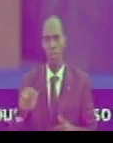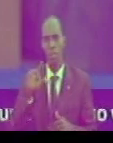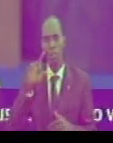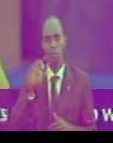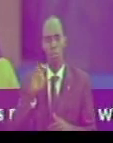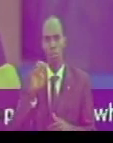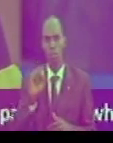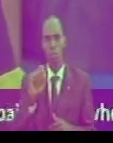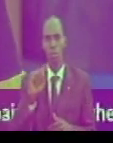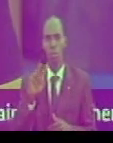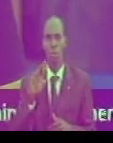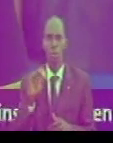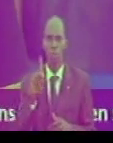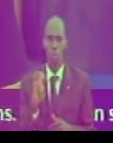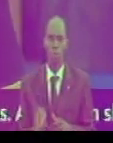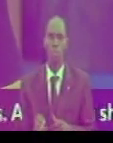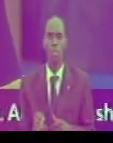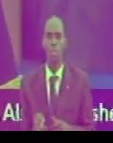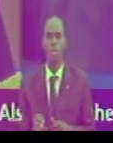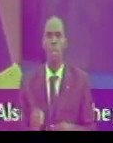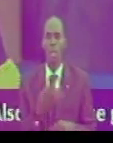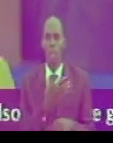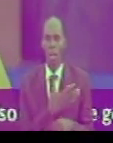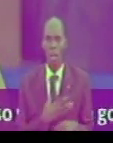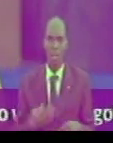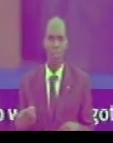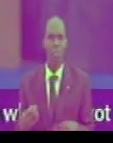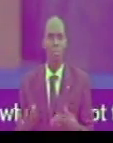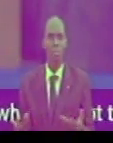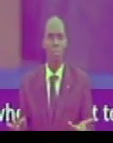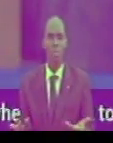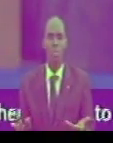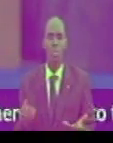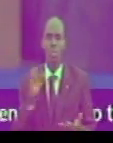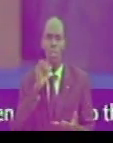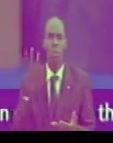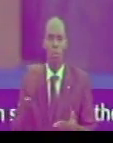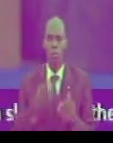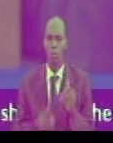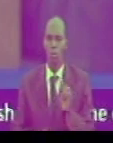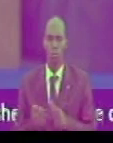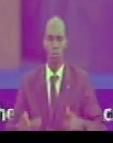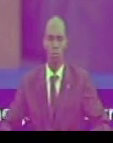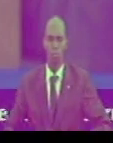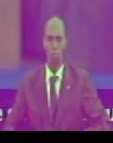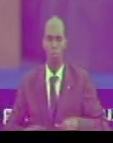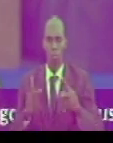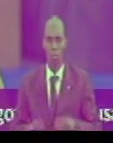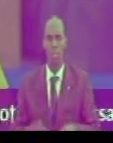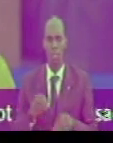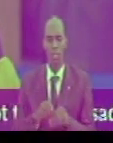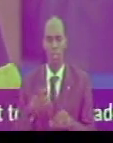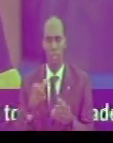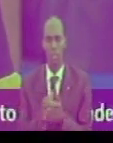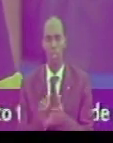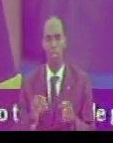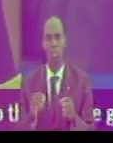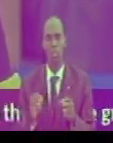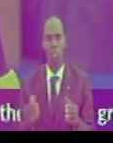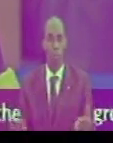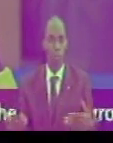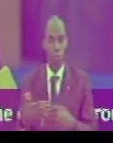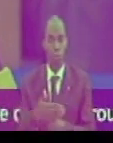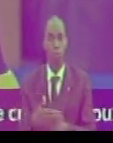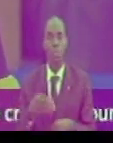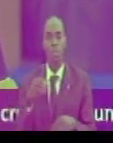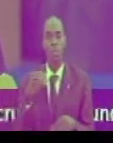to the glory of God, June crusade, I was in my house and my district is in my house. My auntie was with me